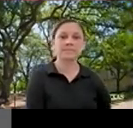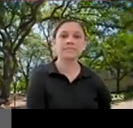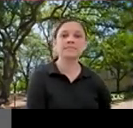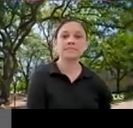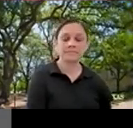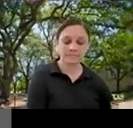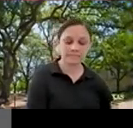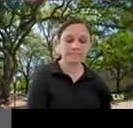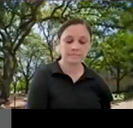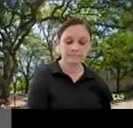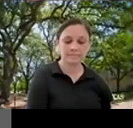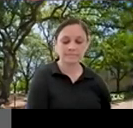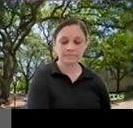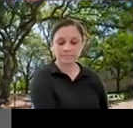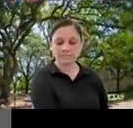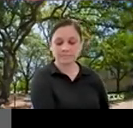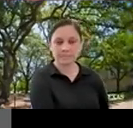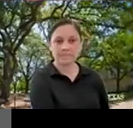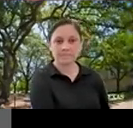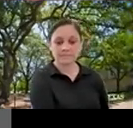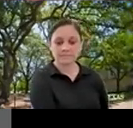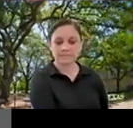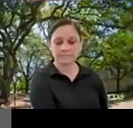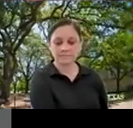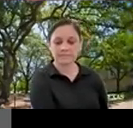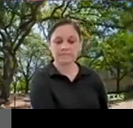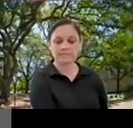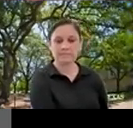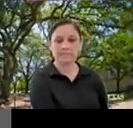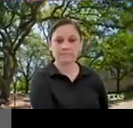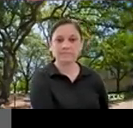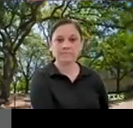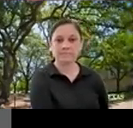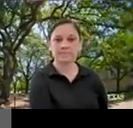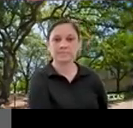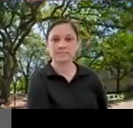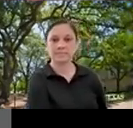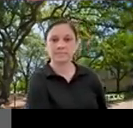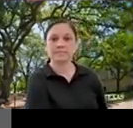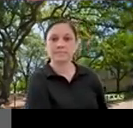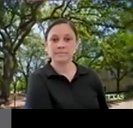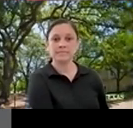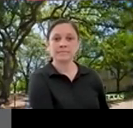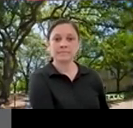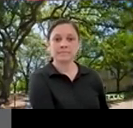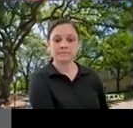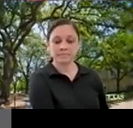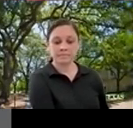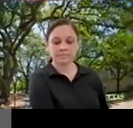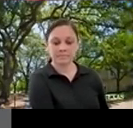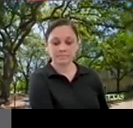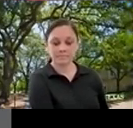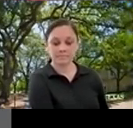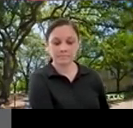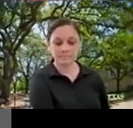focused on, because we're not going to get the desired outcomes unless we're able to do that. That's